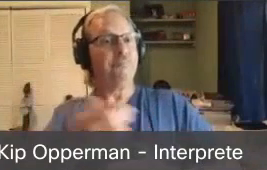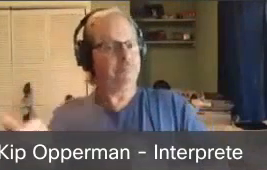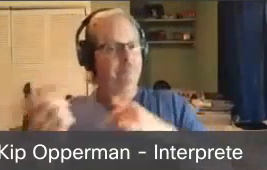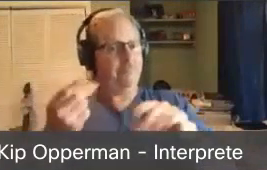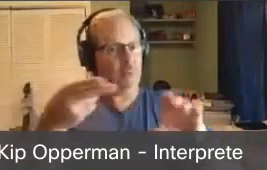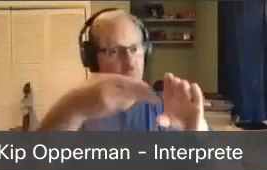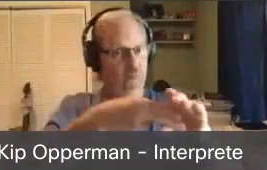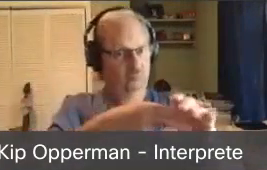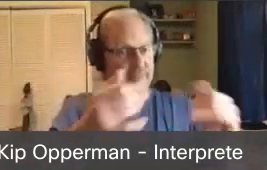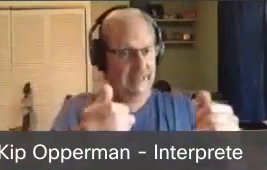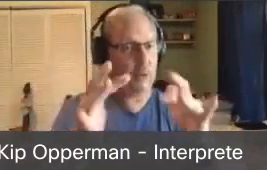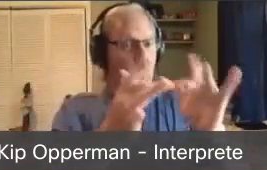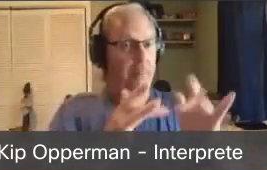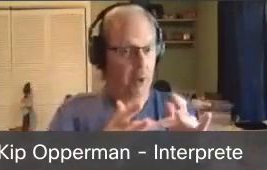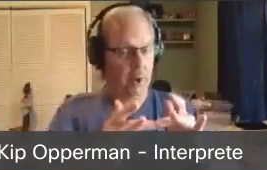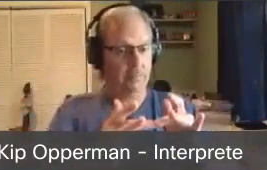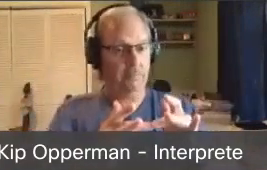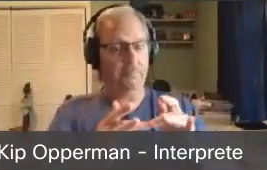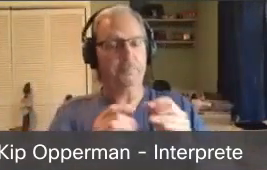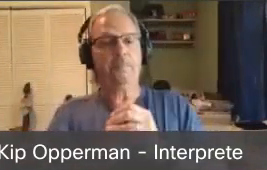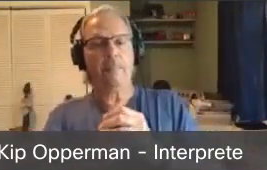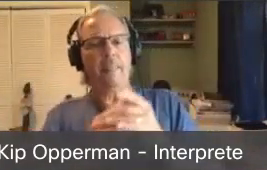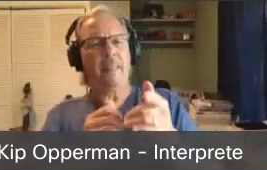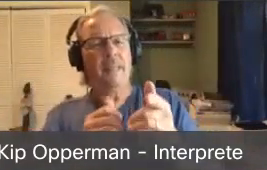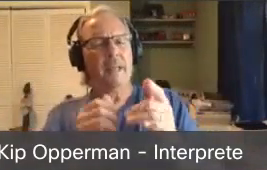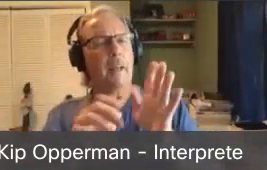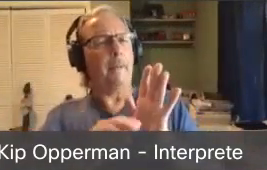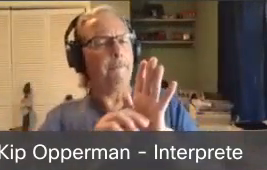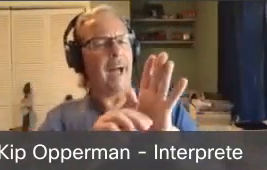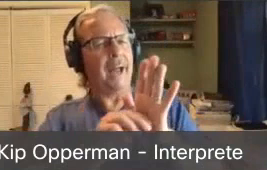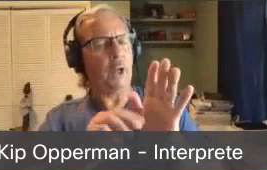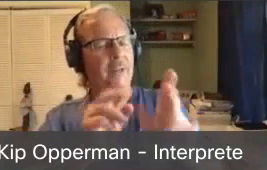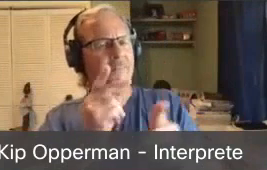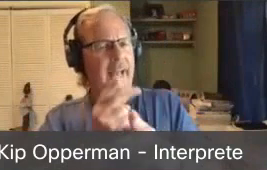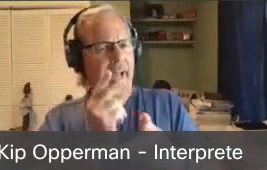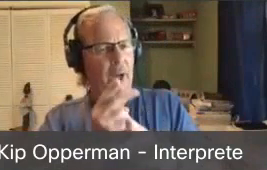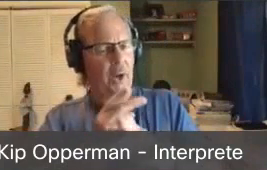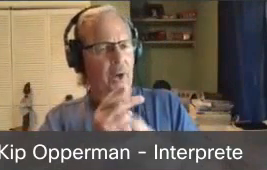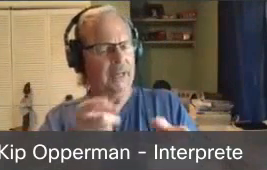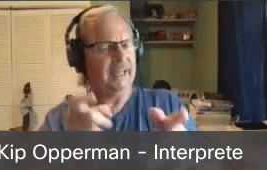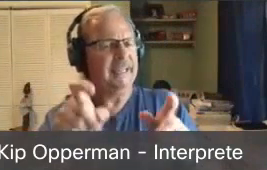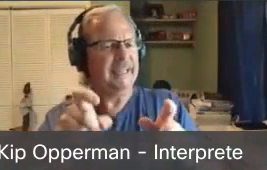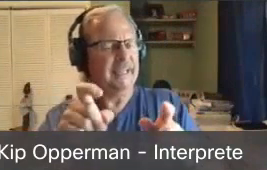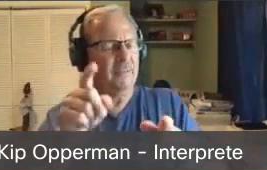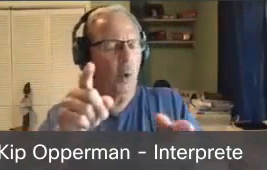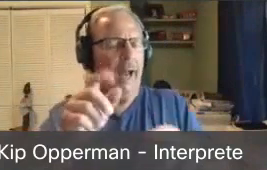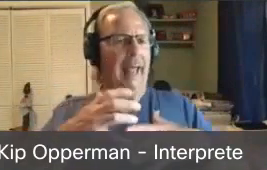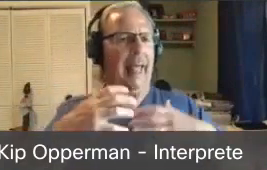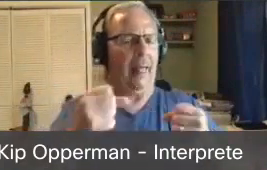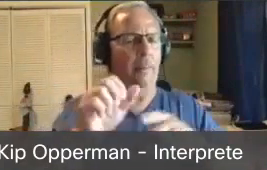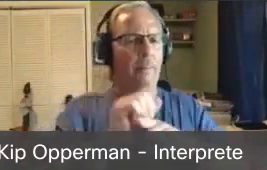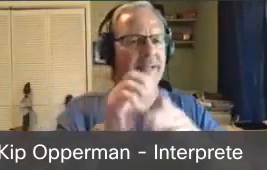webinar. SAMHSA endorses trauma-informed model of care. This model emphasizes the need for behavioral health practitioners